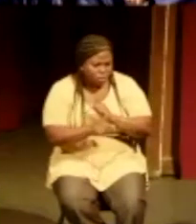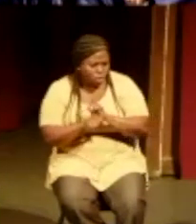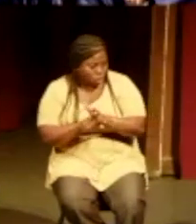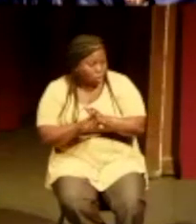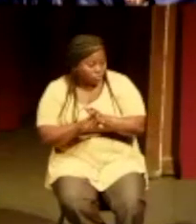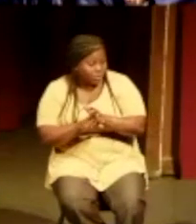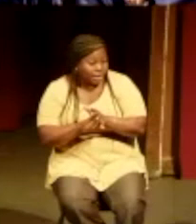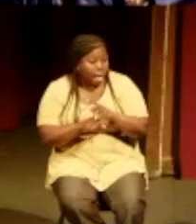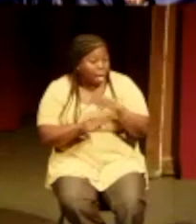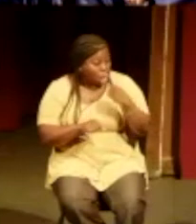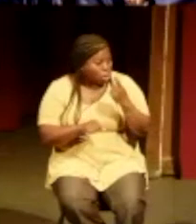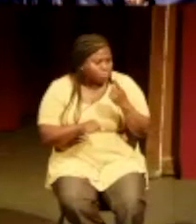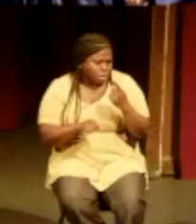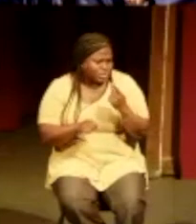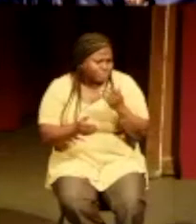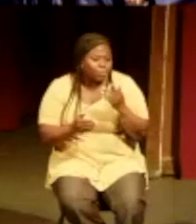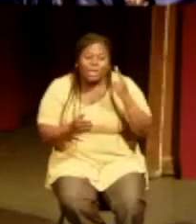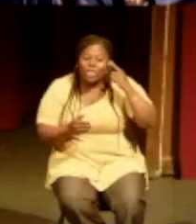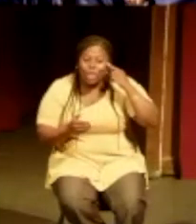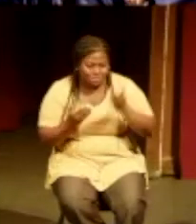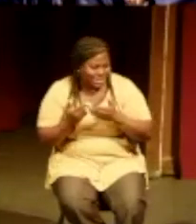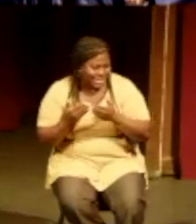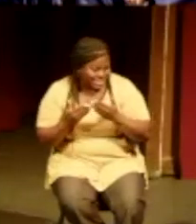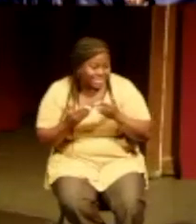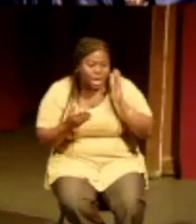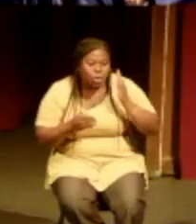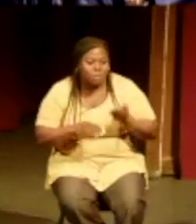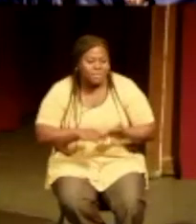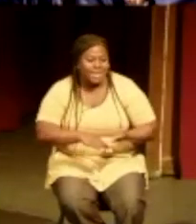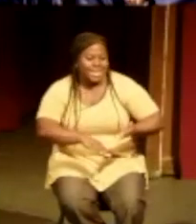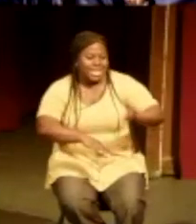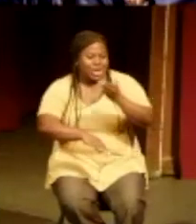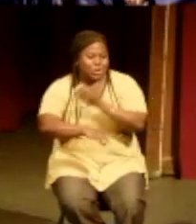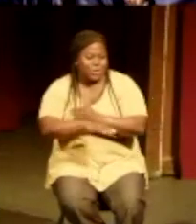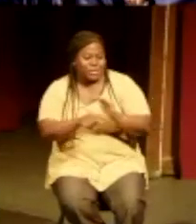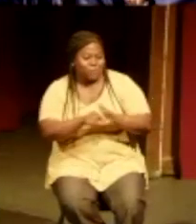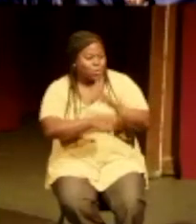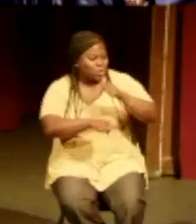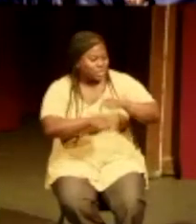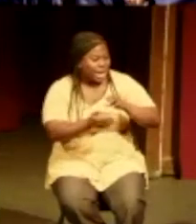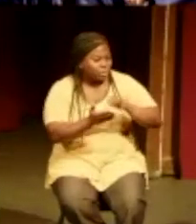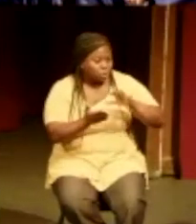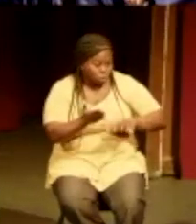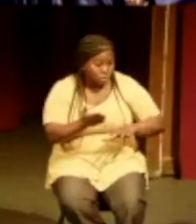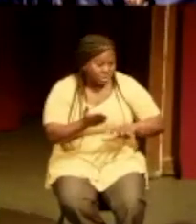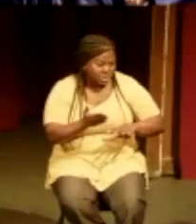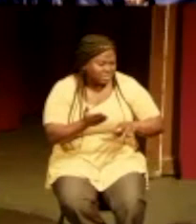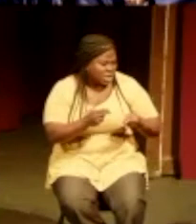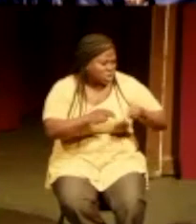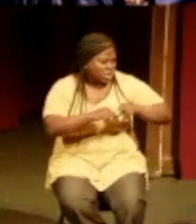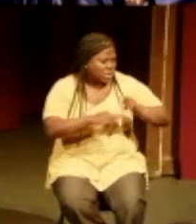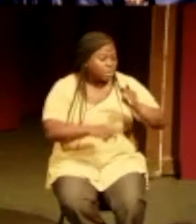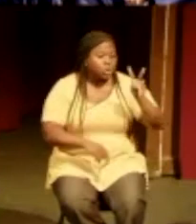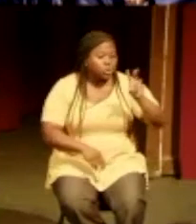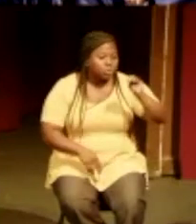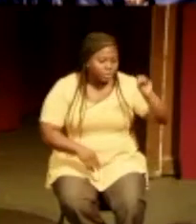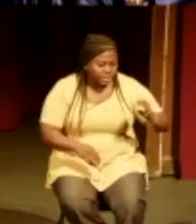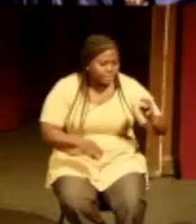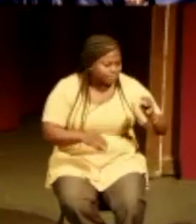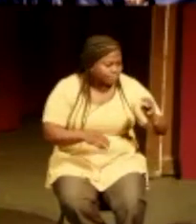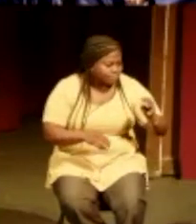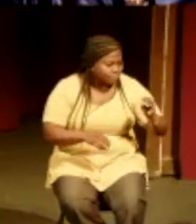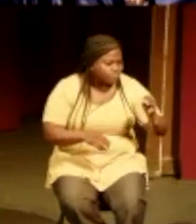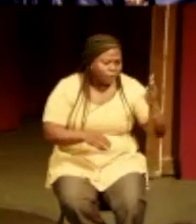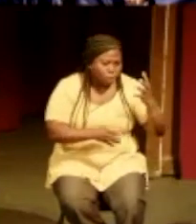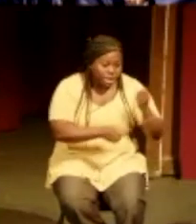cakewalk, which was to increase our full-time equivalent students by 2% over 4 years. Frankly, the only